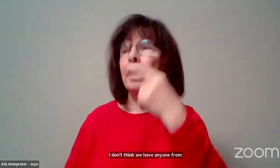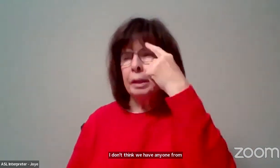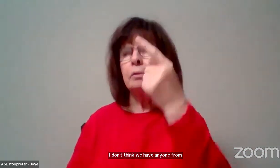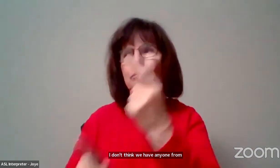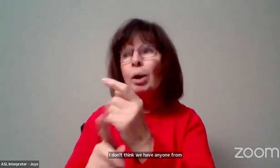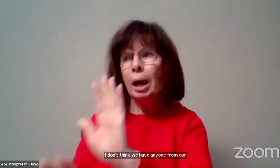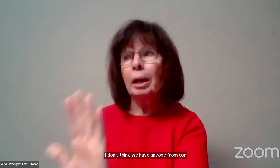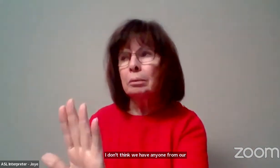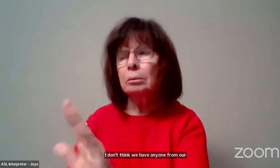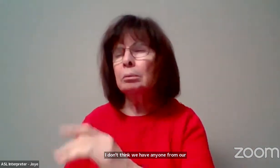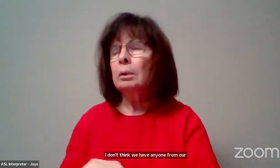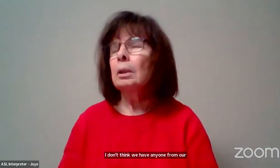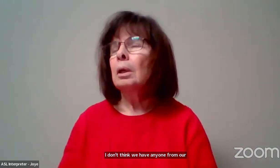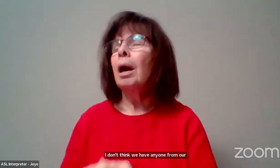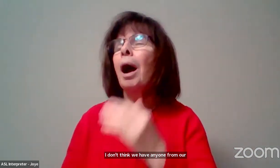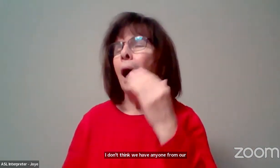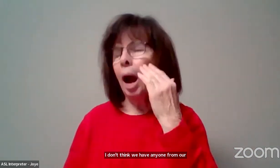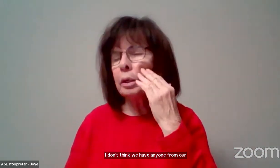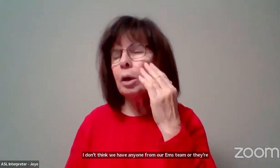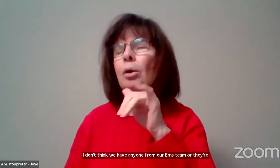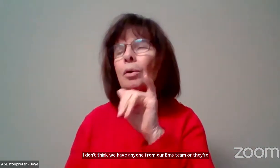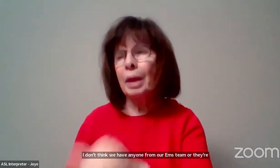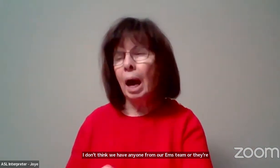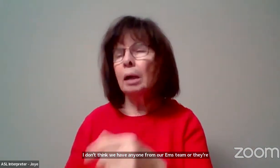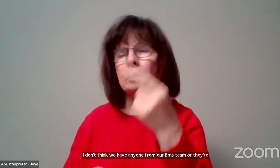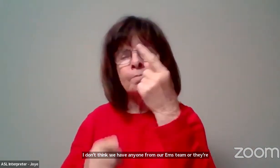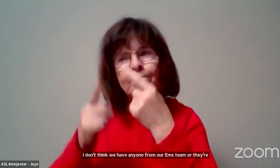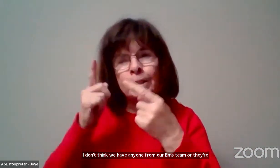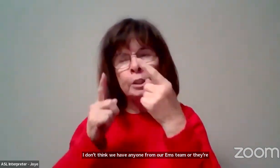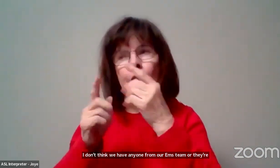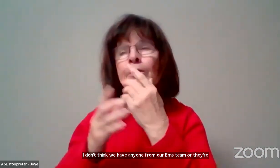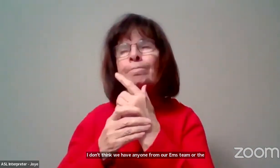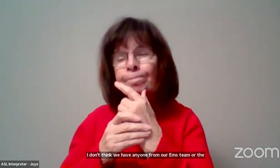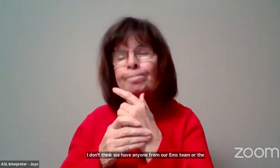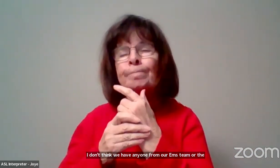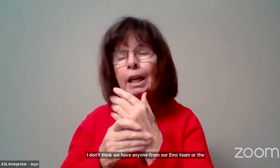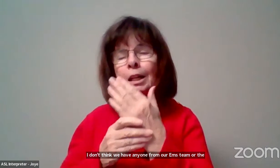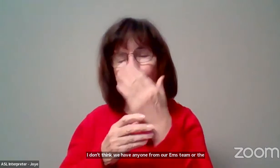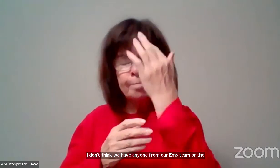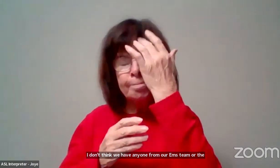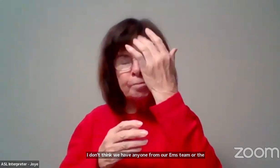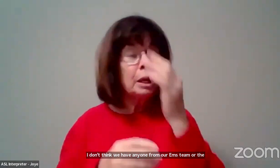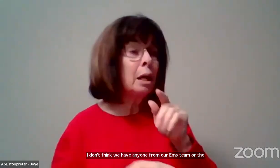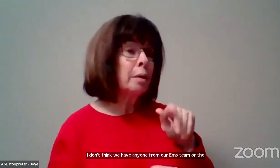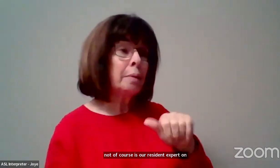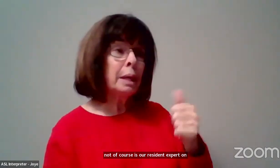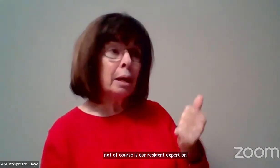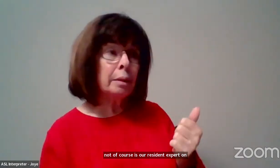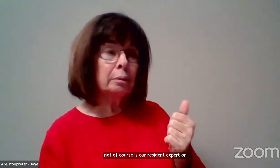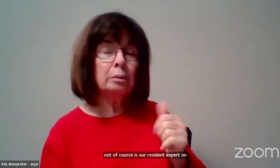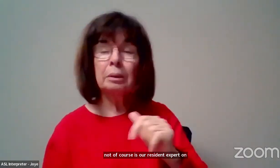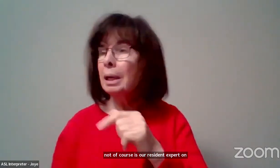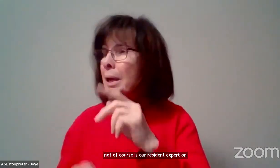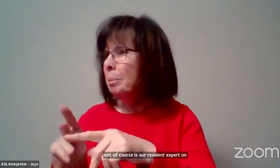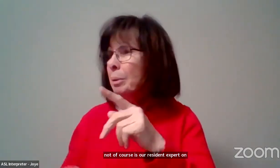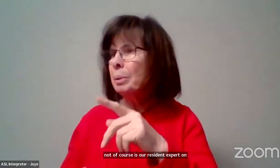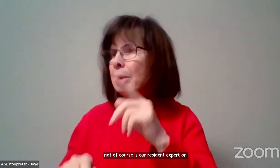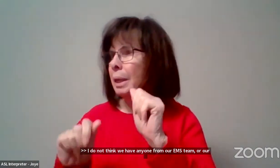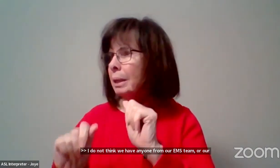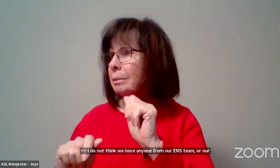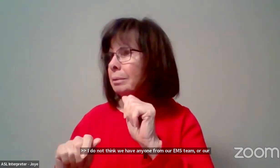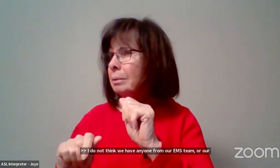on. I know that that's a concern, and Now the other thing that the people who can do that